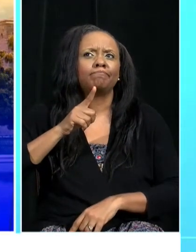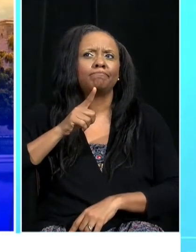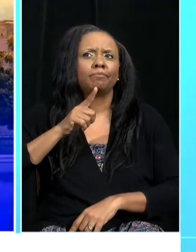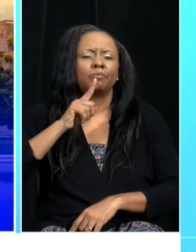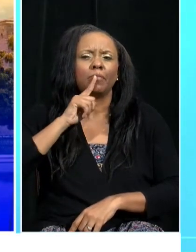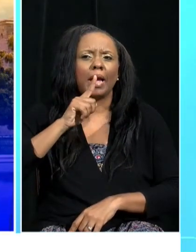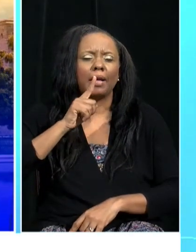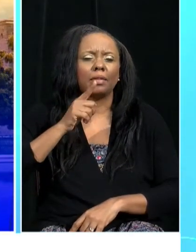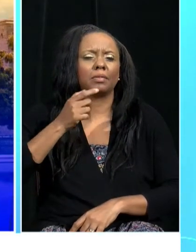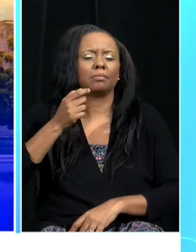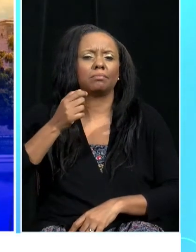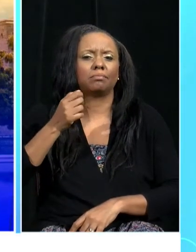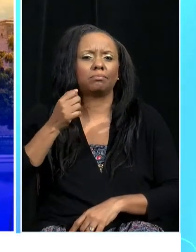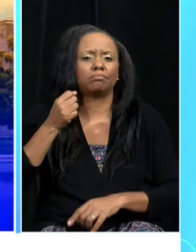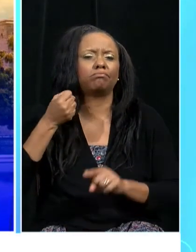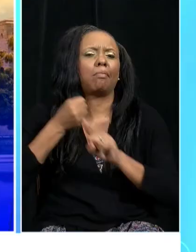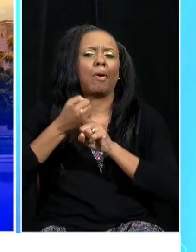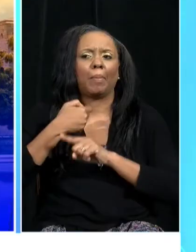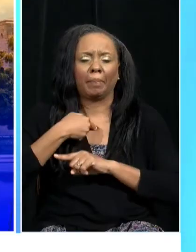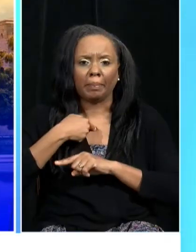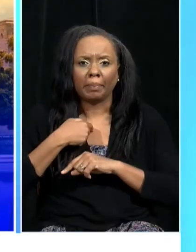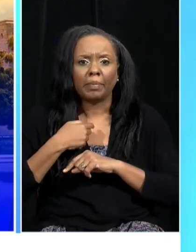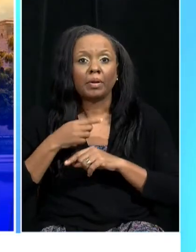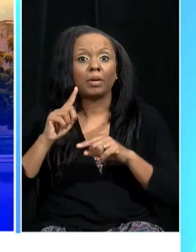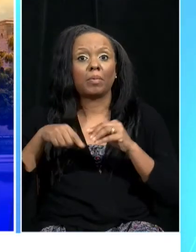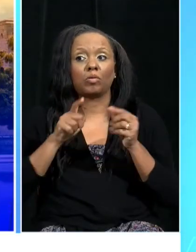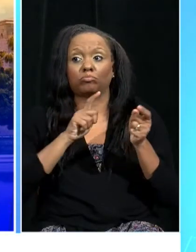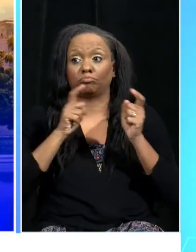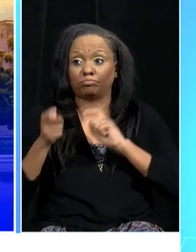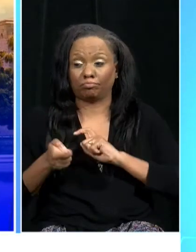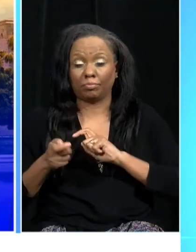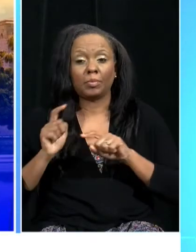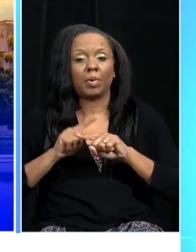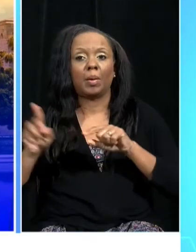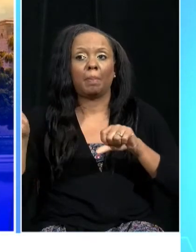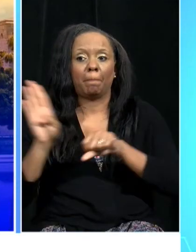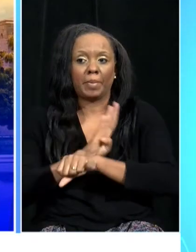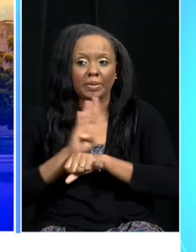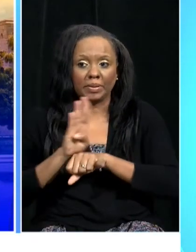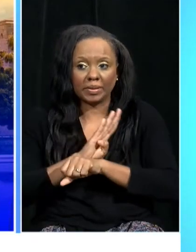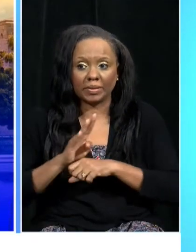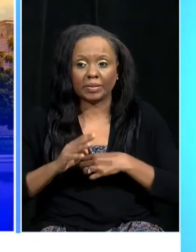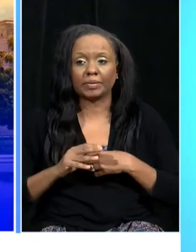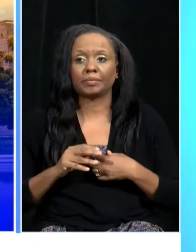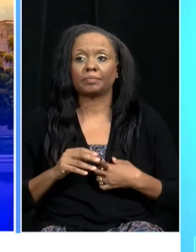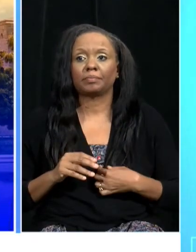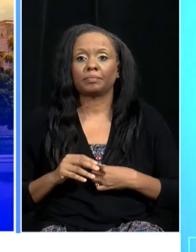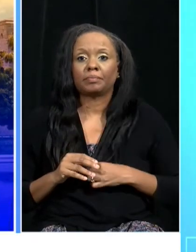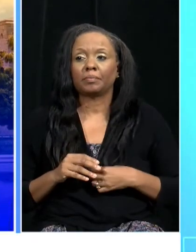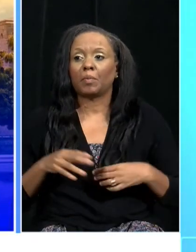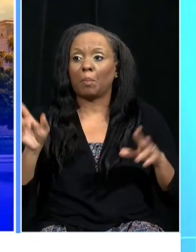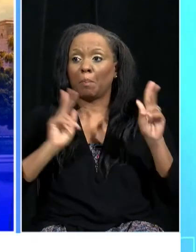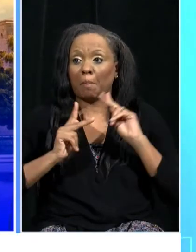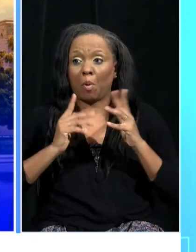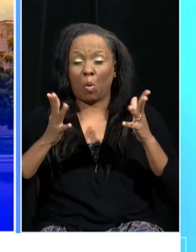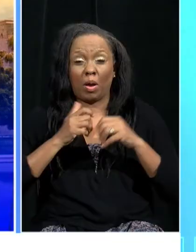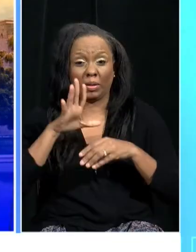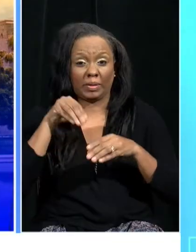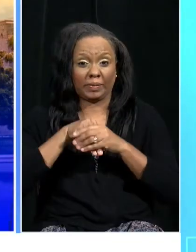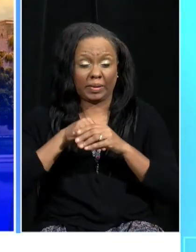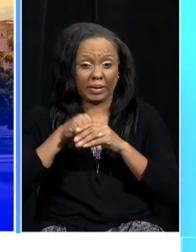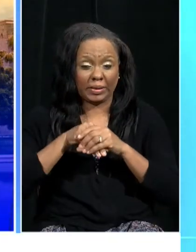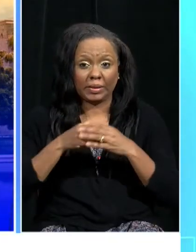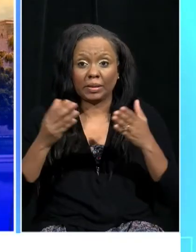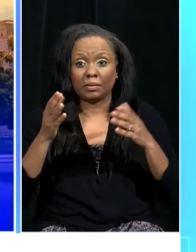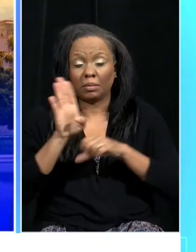easier for people to do business. And doing business is a constant complaint from both locals and people looking to invest in Barbados. We're